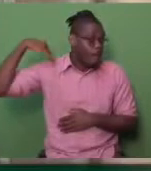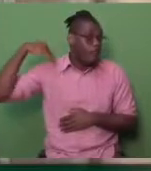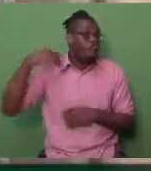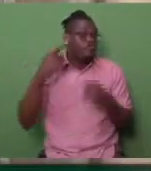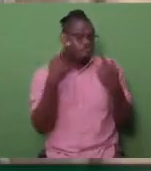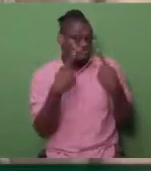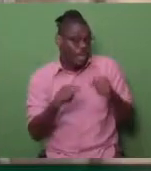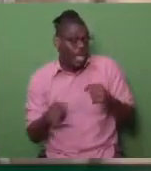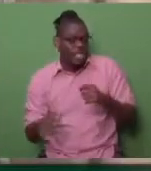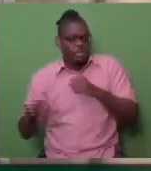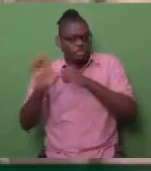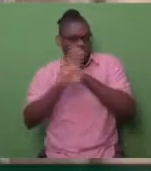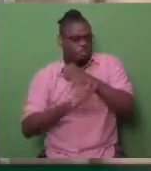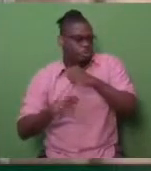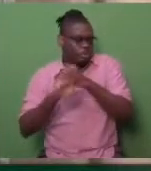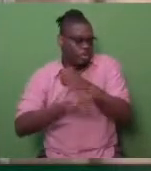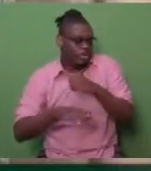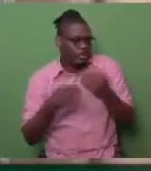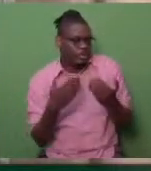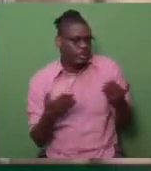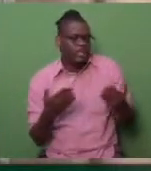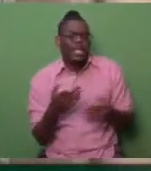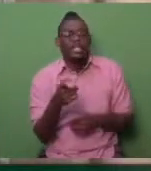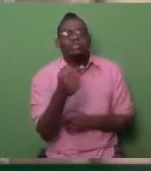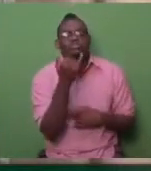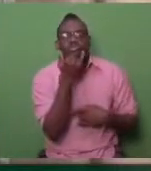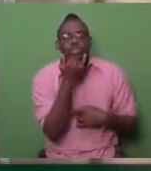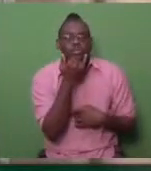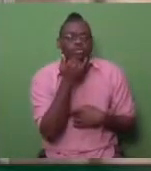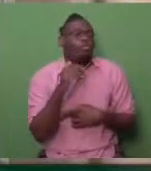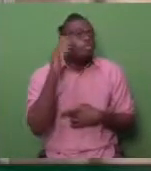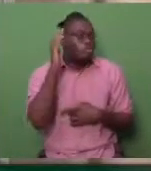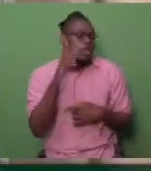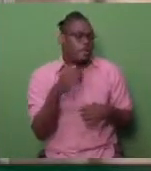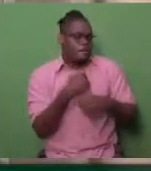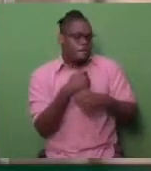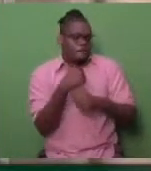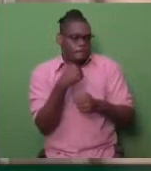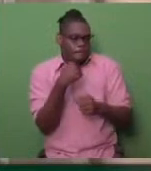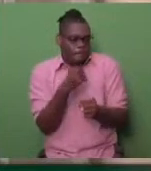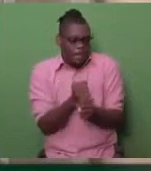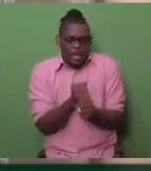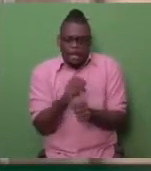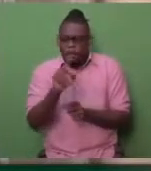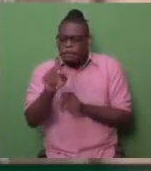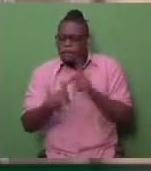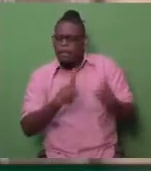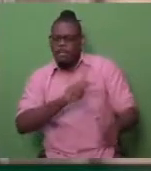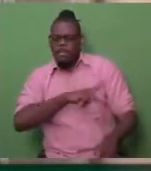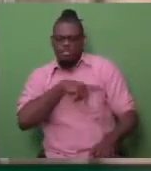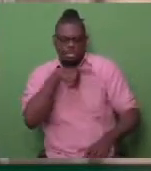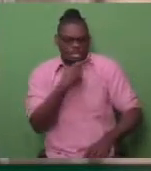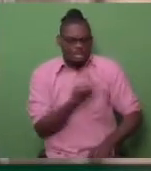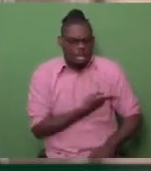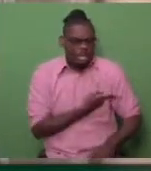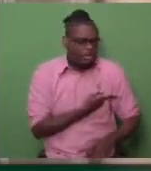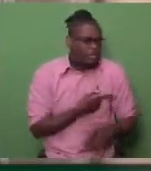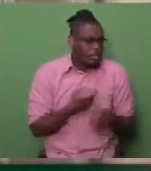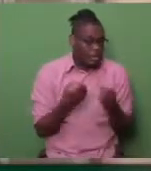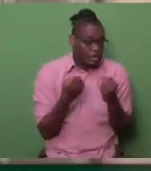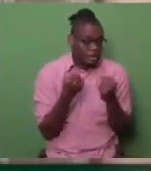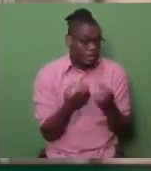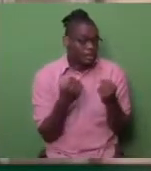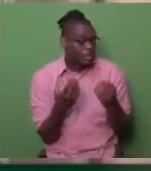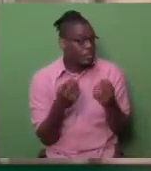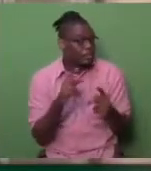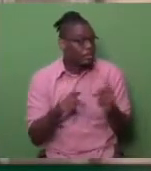and that is what we have at the moment. I know a lot of people for whom $100 is a lot of money. A